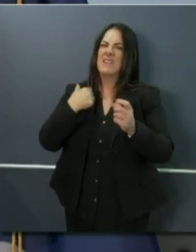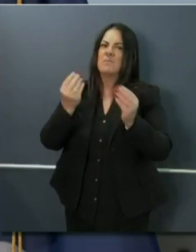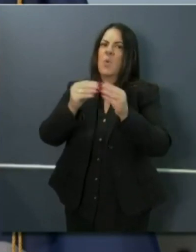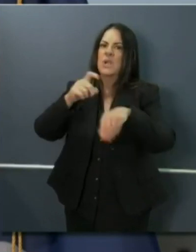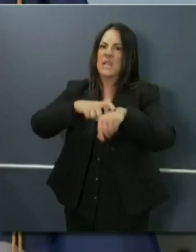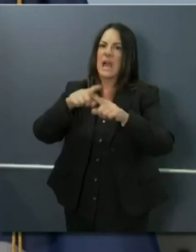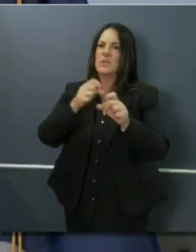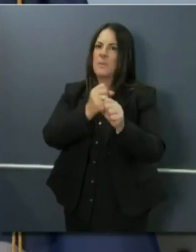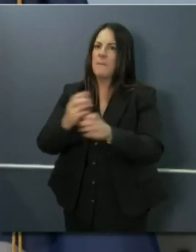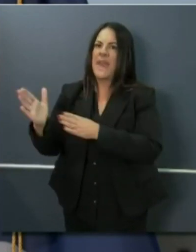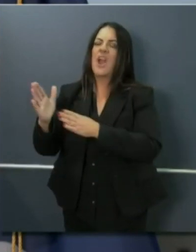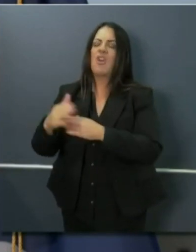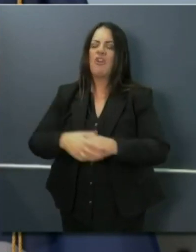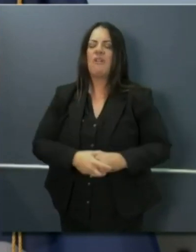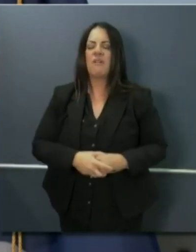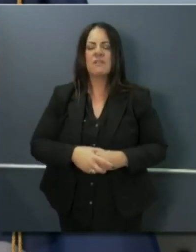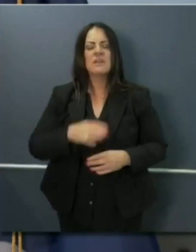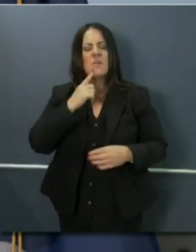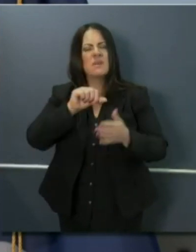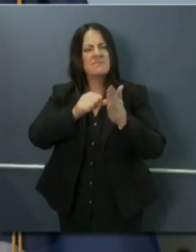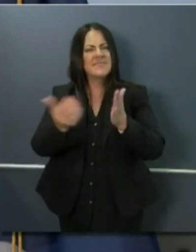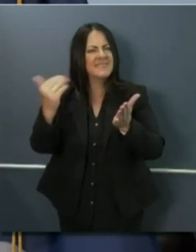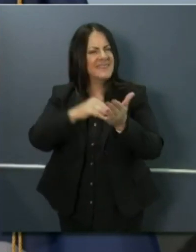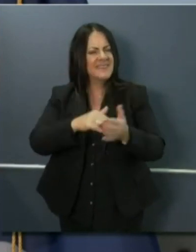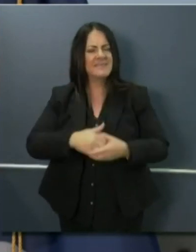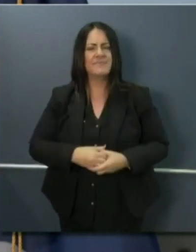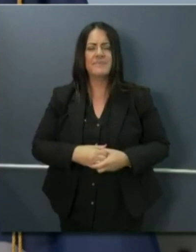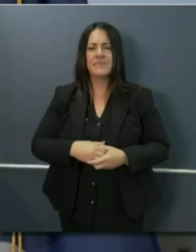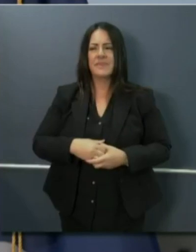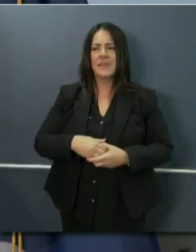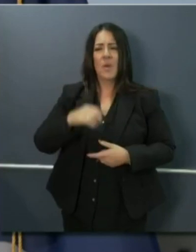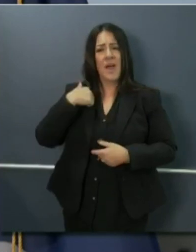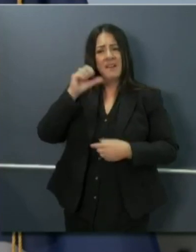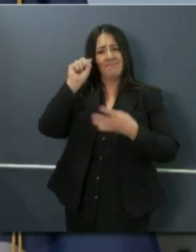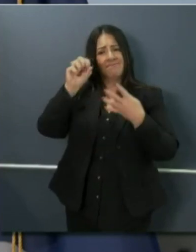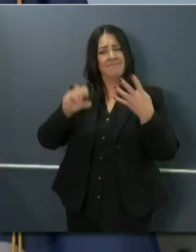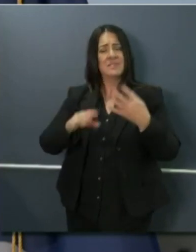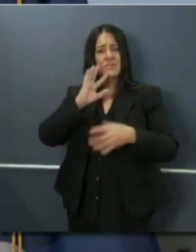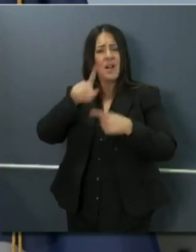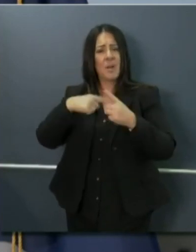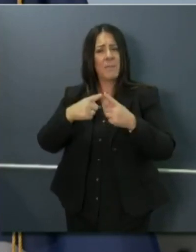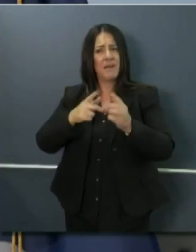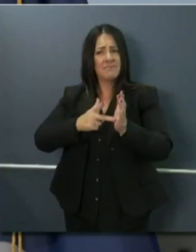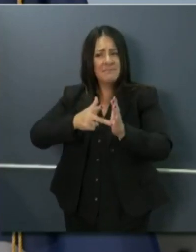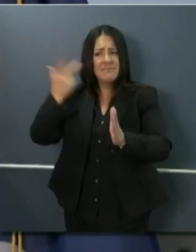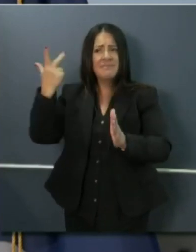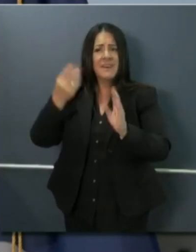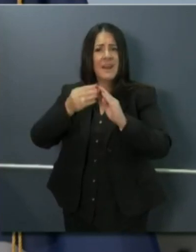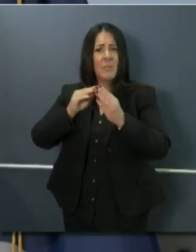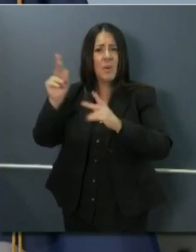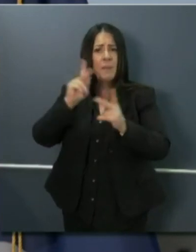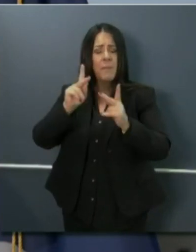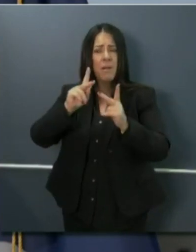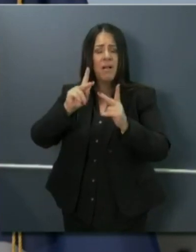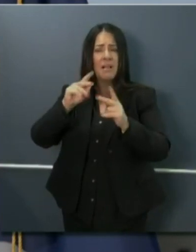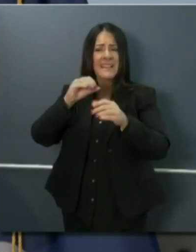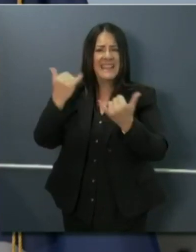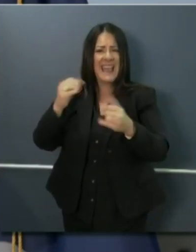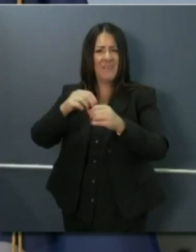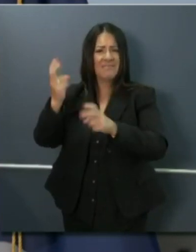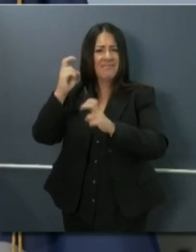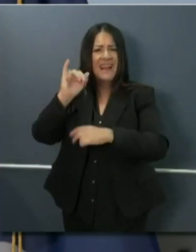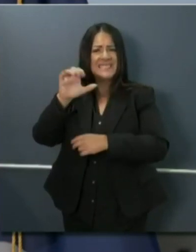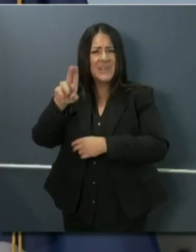point. I made it from the outset. When you see a tripling of the ICU beds, when you see a doubling of hospitalizations just over a